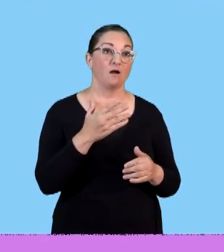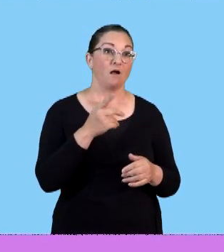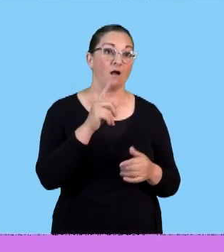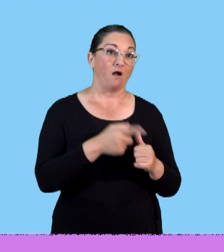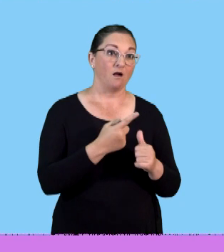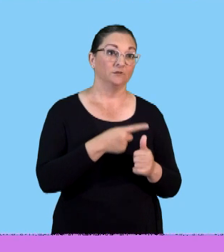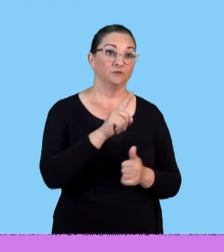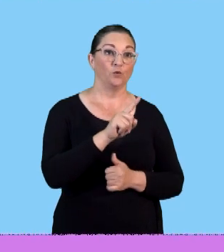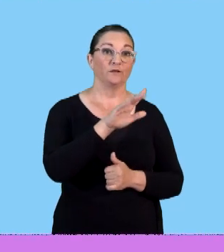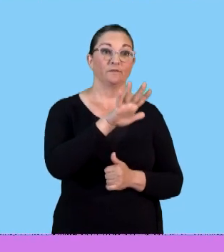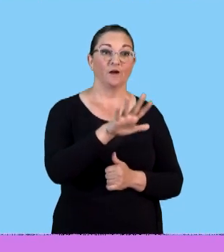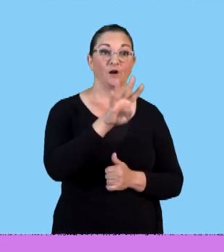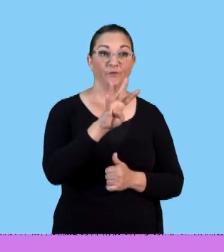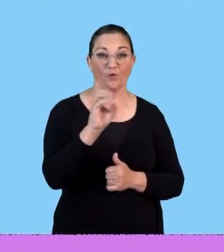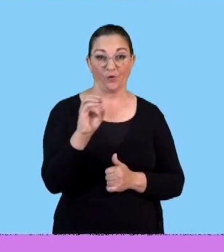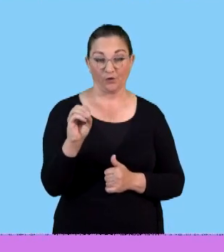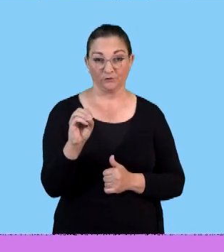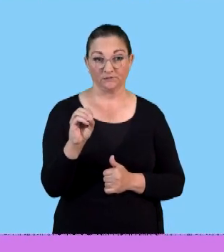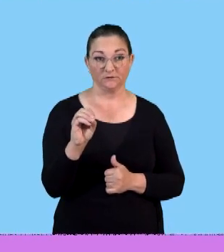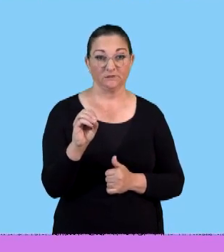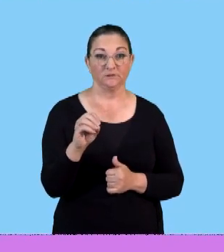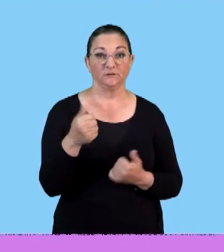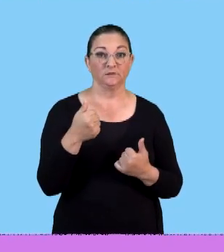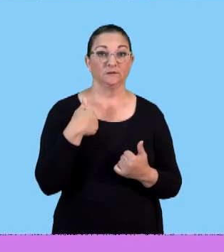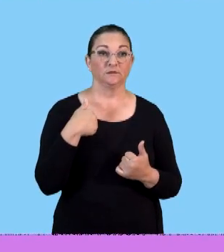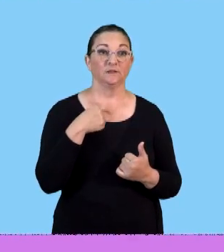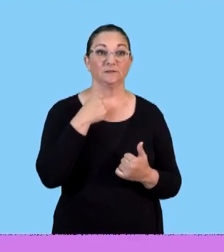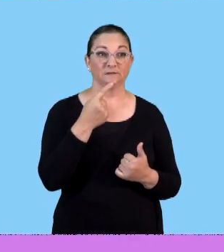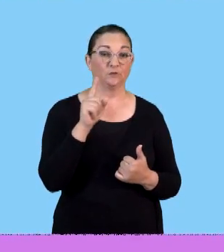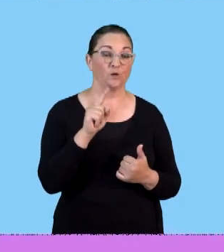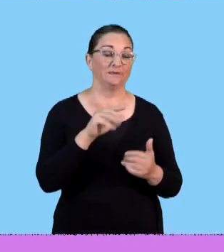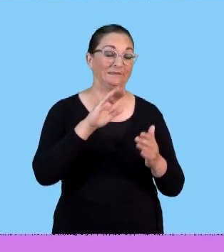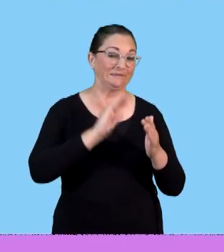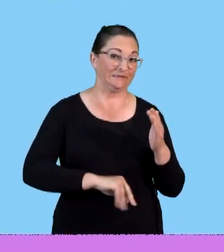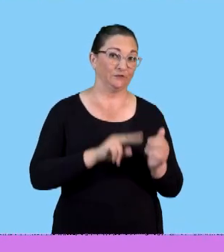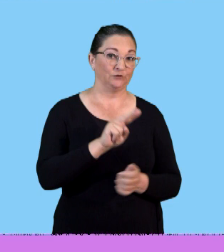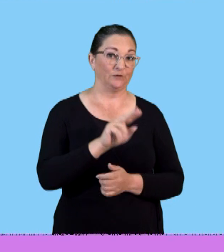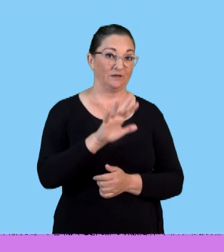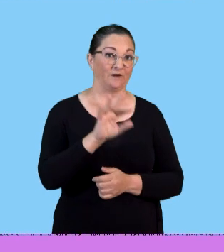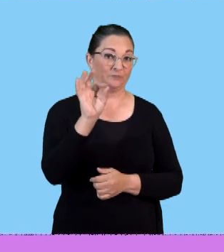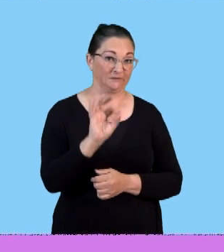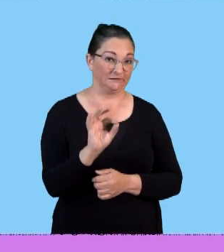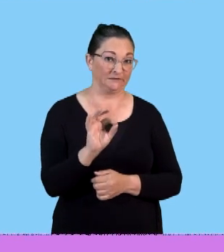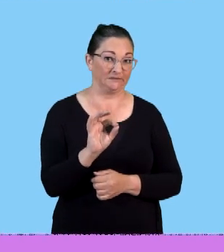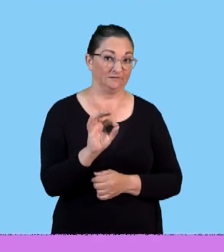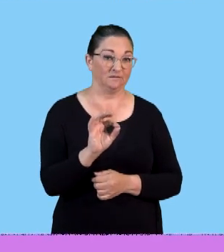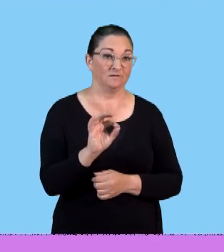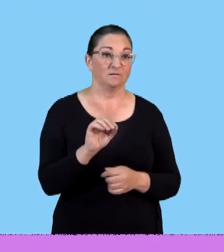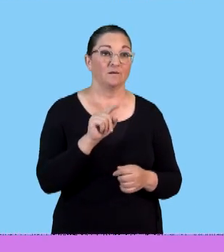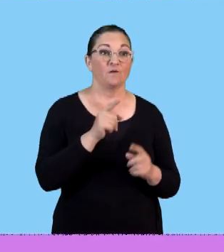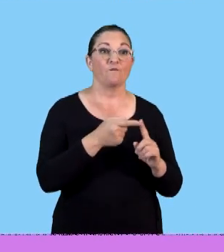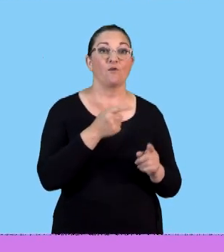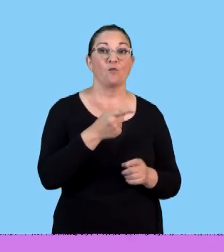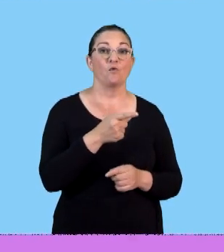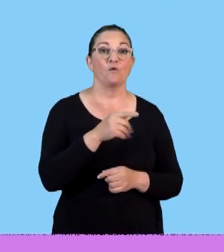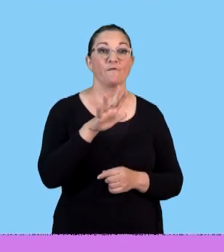answer of 5,400 Rand. Then I took into account the discount of 25%. I calculated